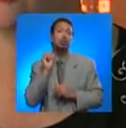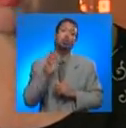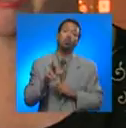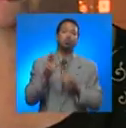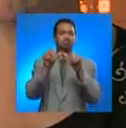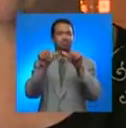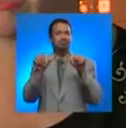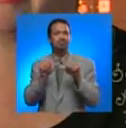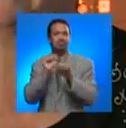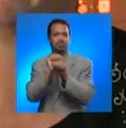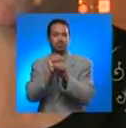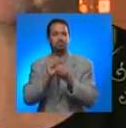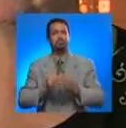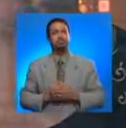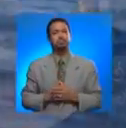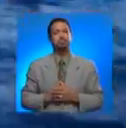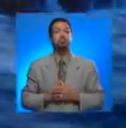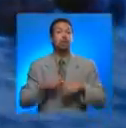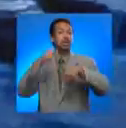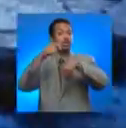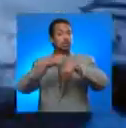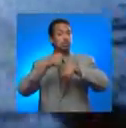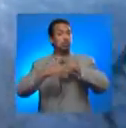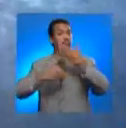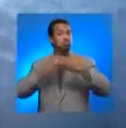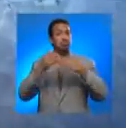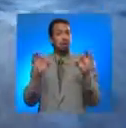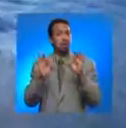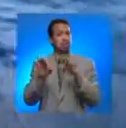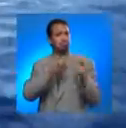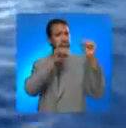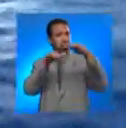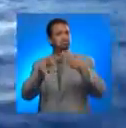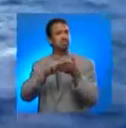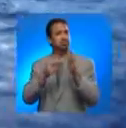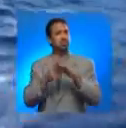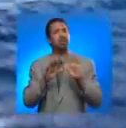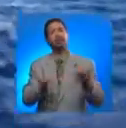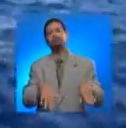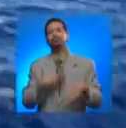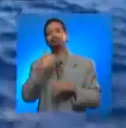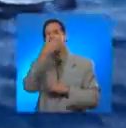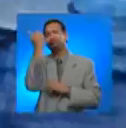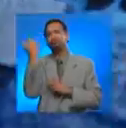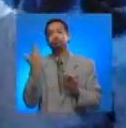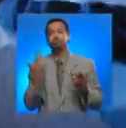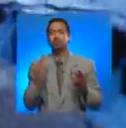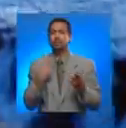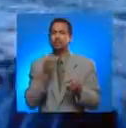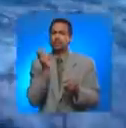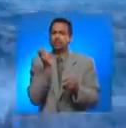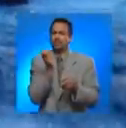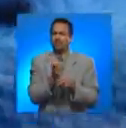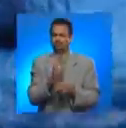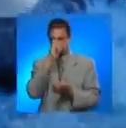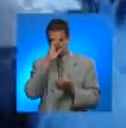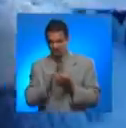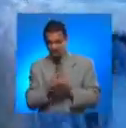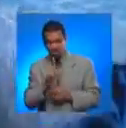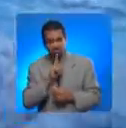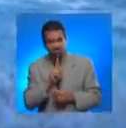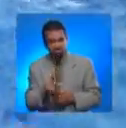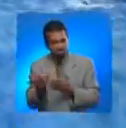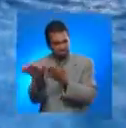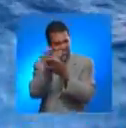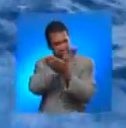workplaces. As time passes without a tsunami event, we become forgetful. The destructive forces of